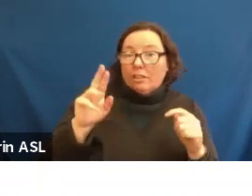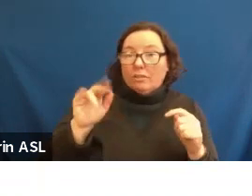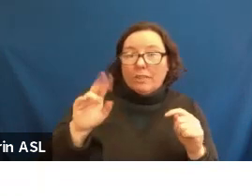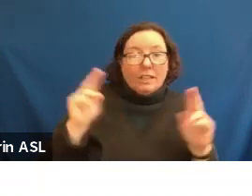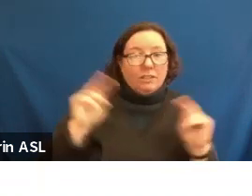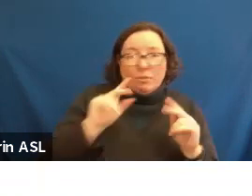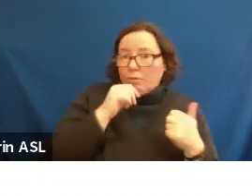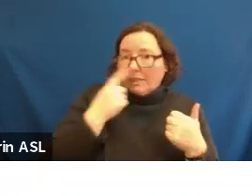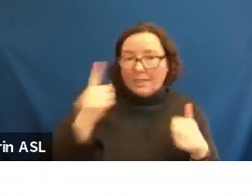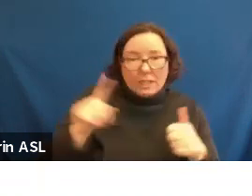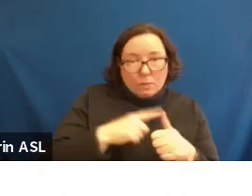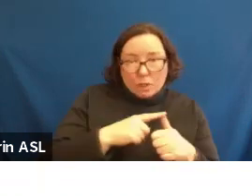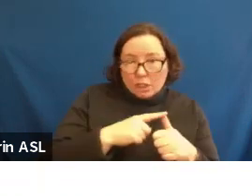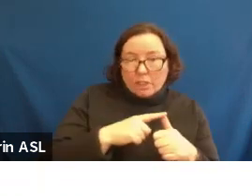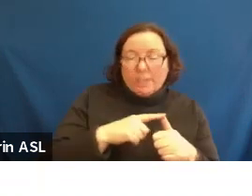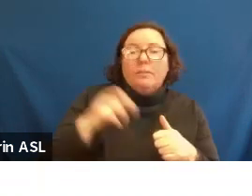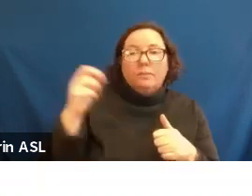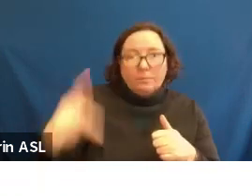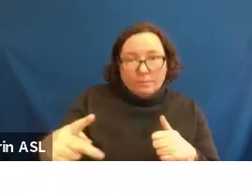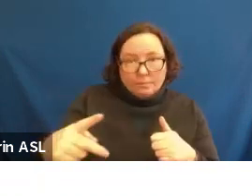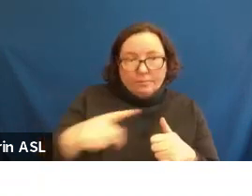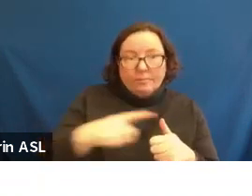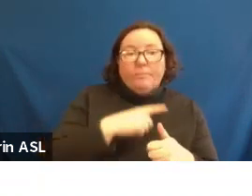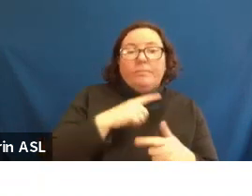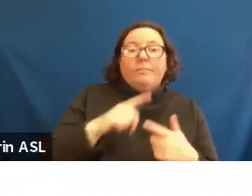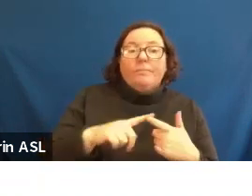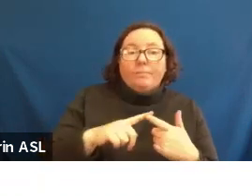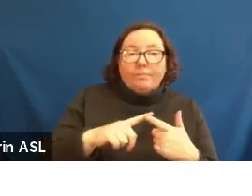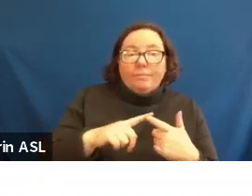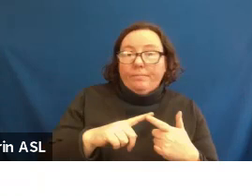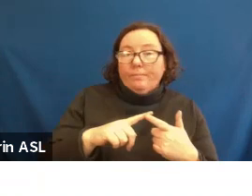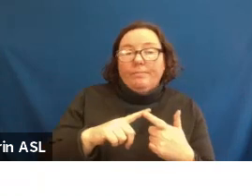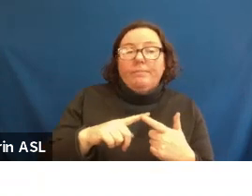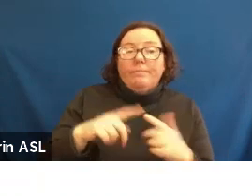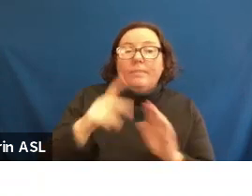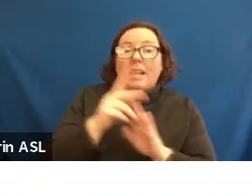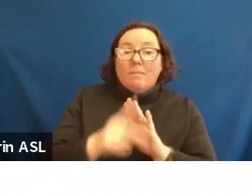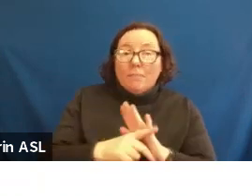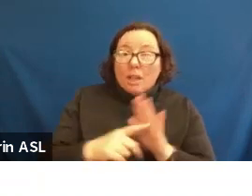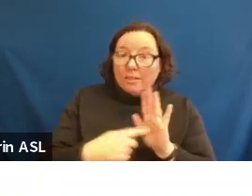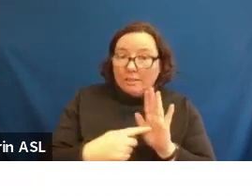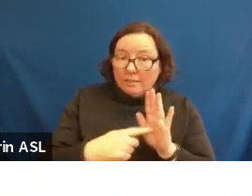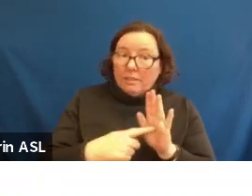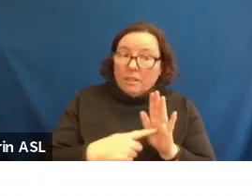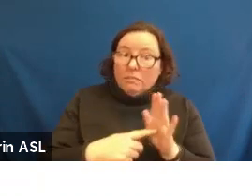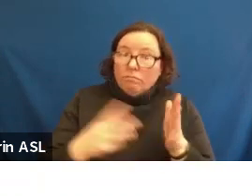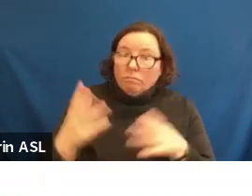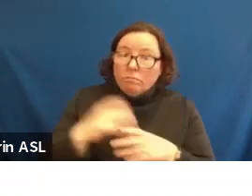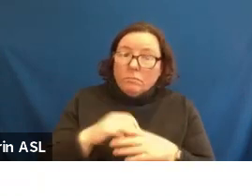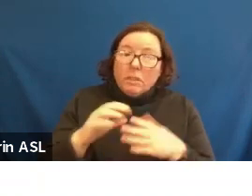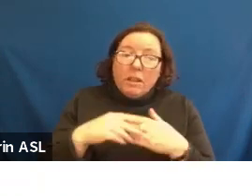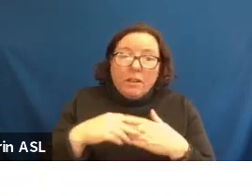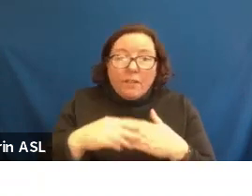none worked to achieve diversity, race neutral. Two, the policy provides